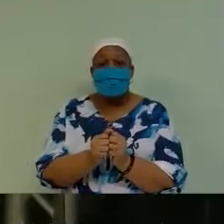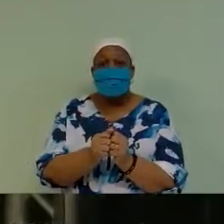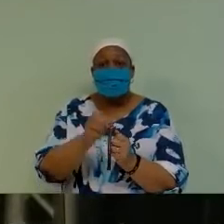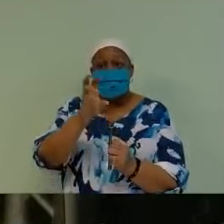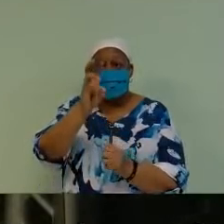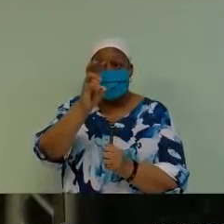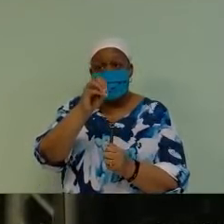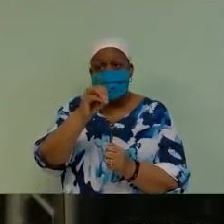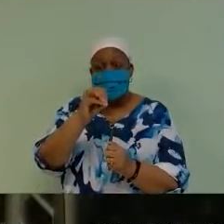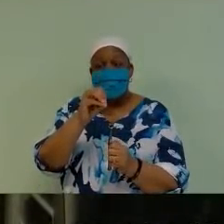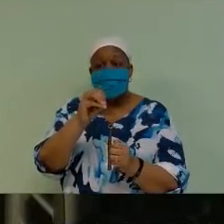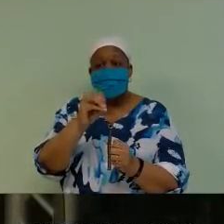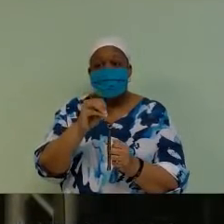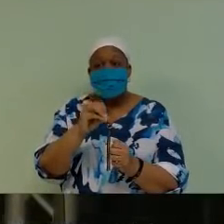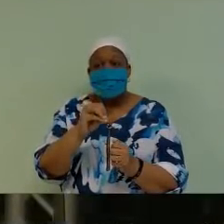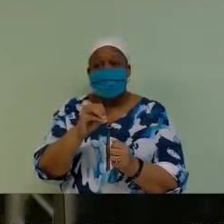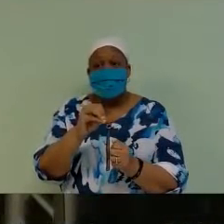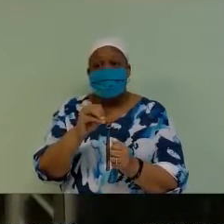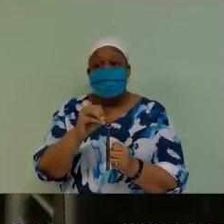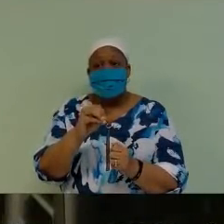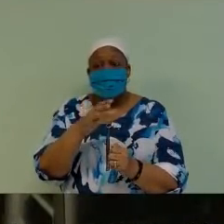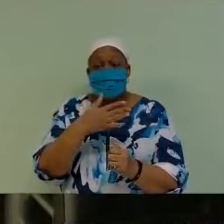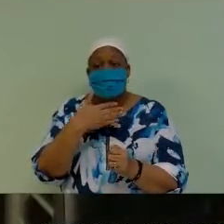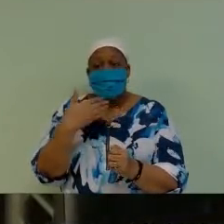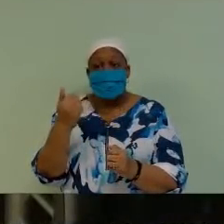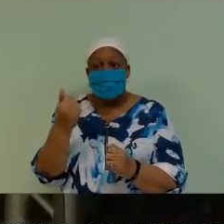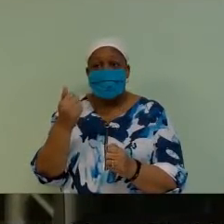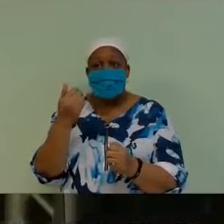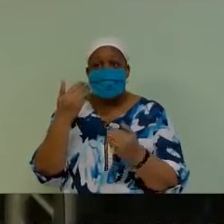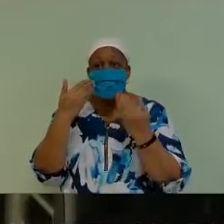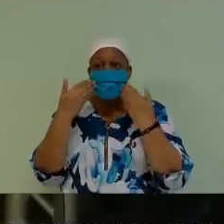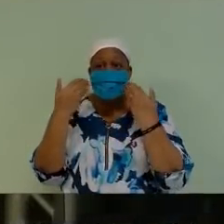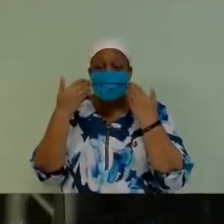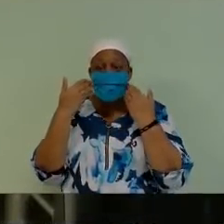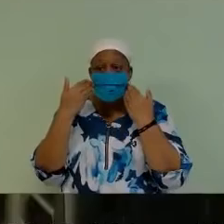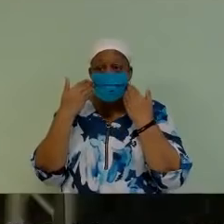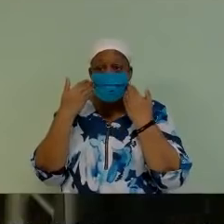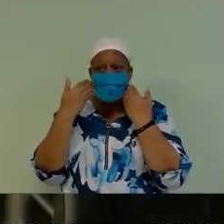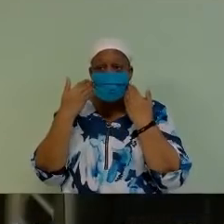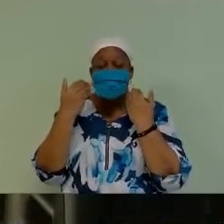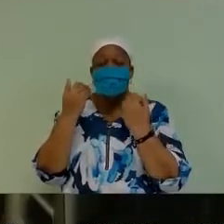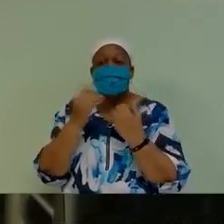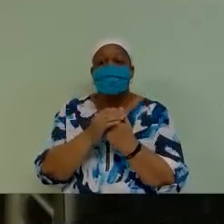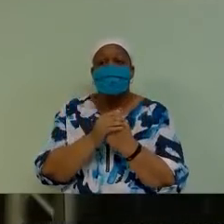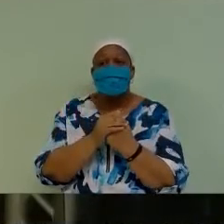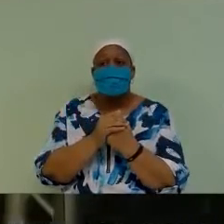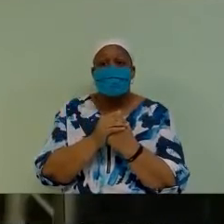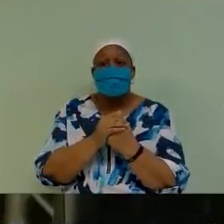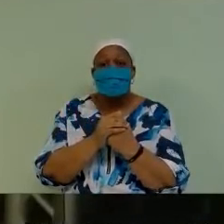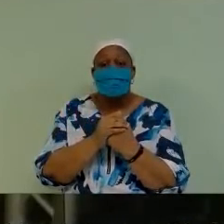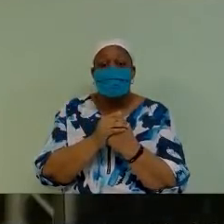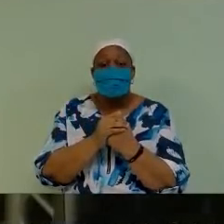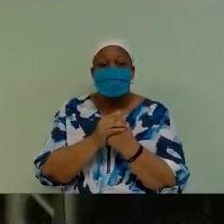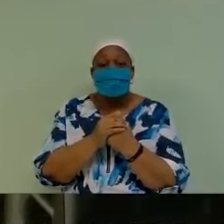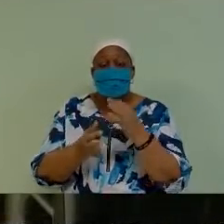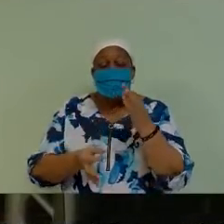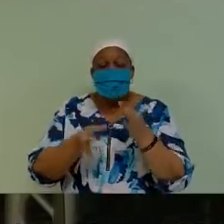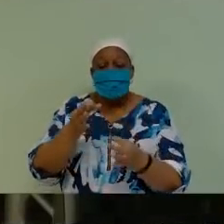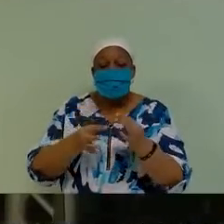they should wear a medical mask in situations where physical distancing is not